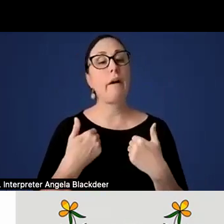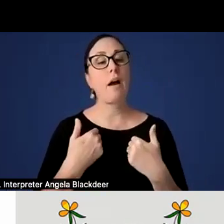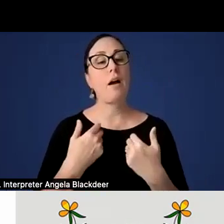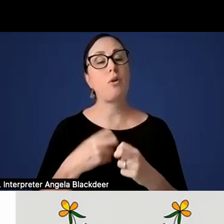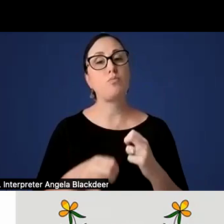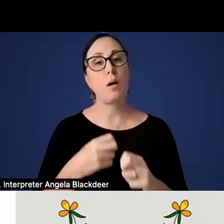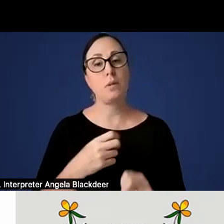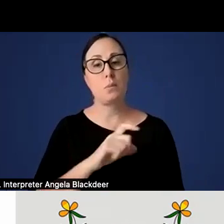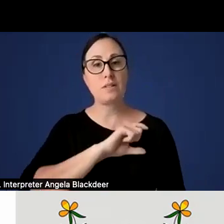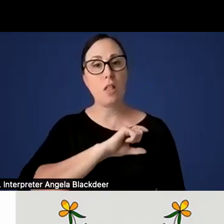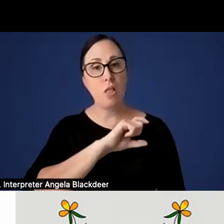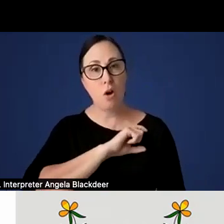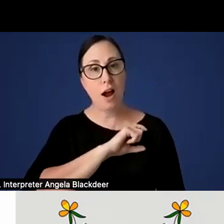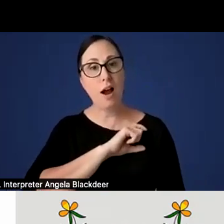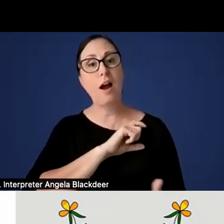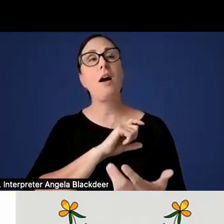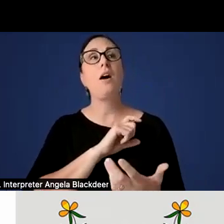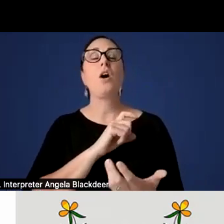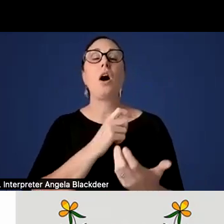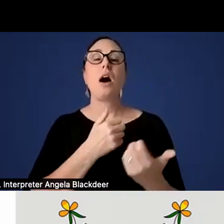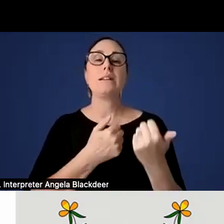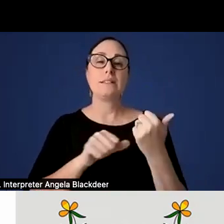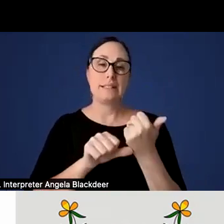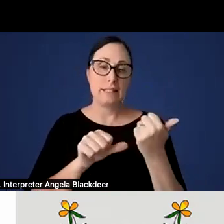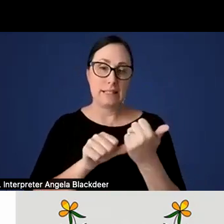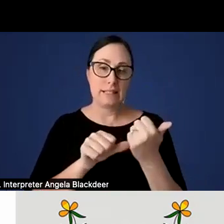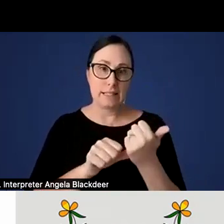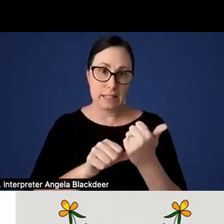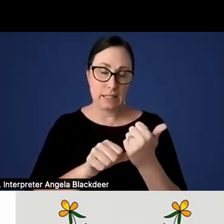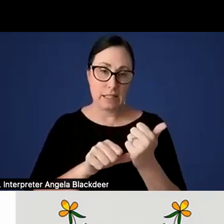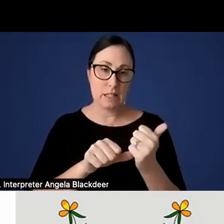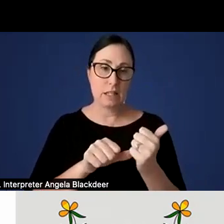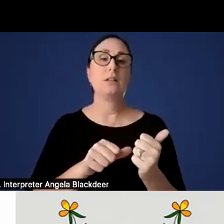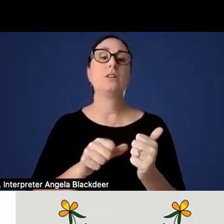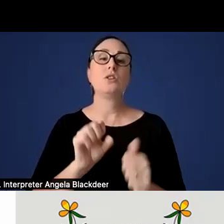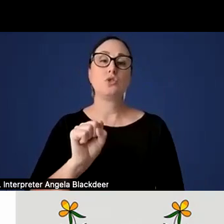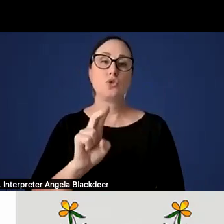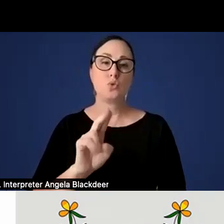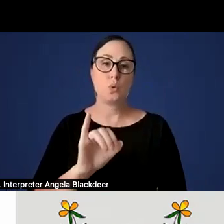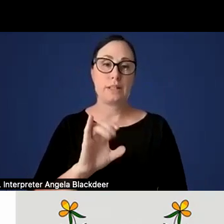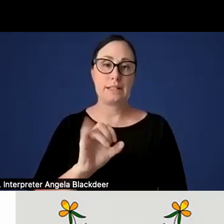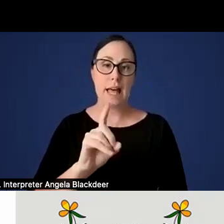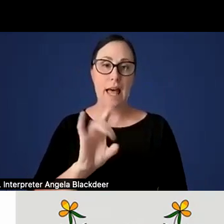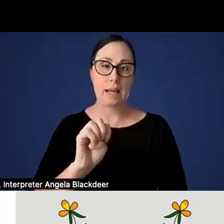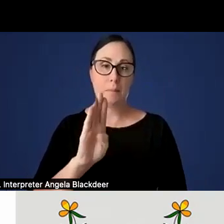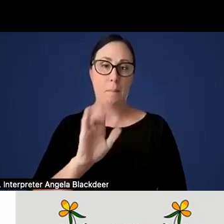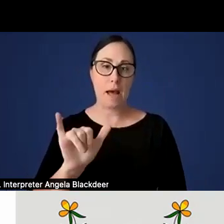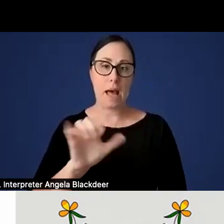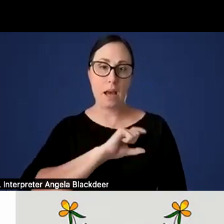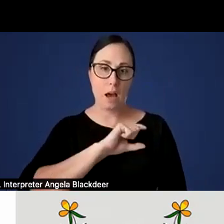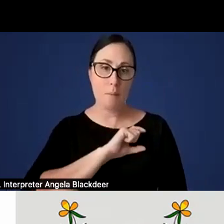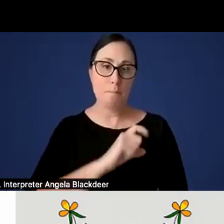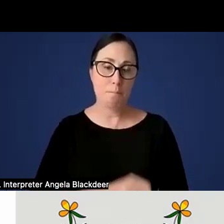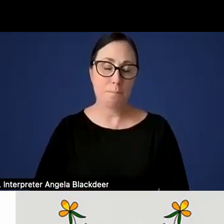enforcement assisted suicide, or commonly known as suicide by cop, when the help that was originally needed, whether they called